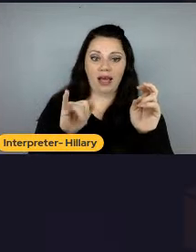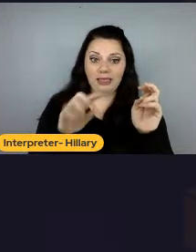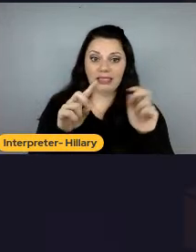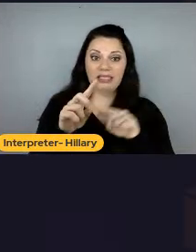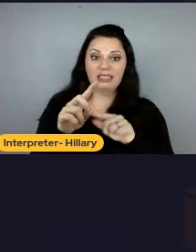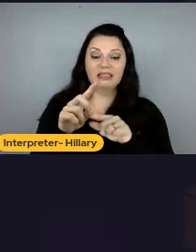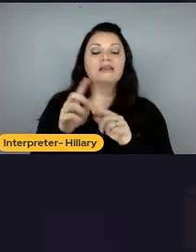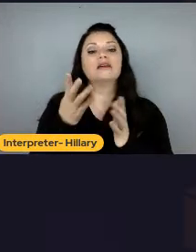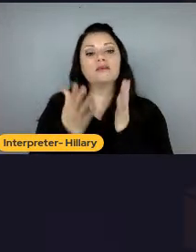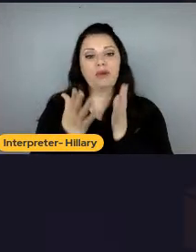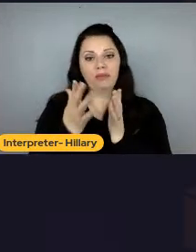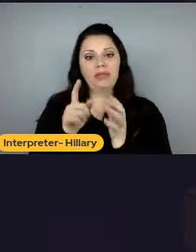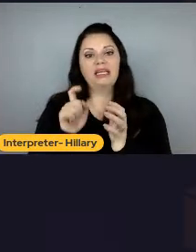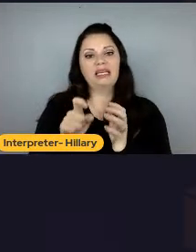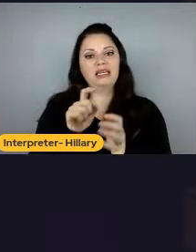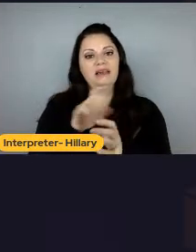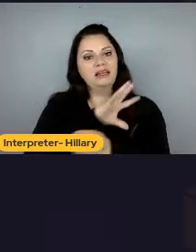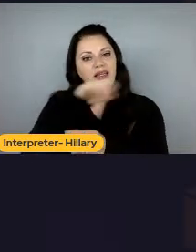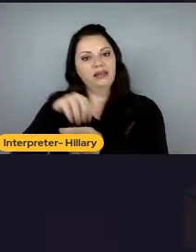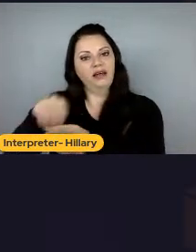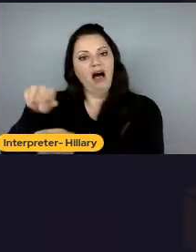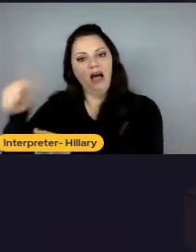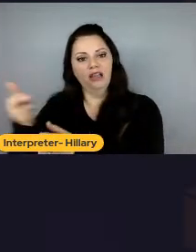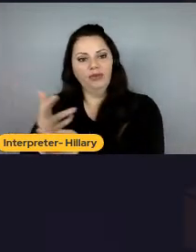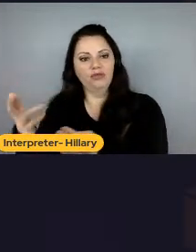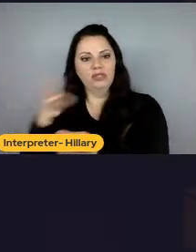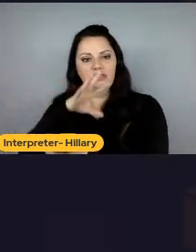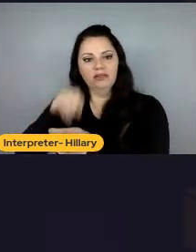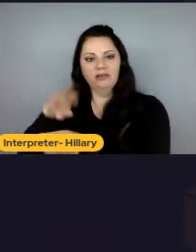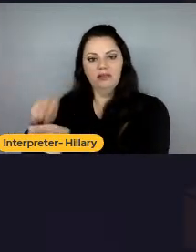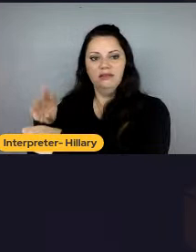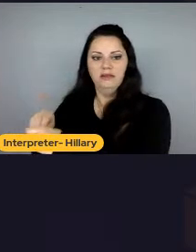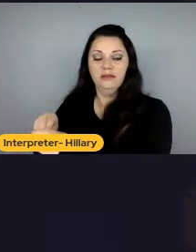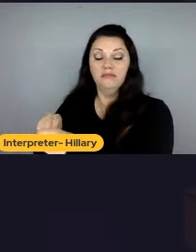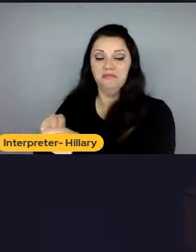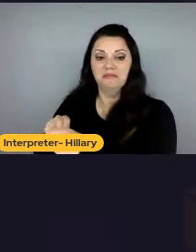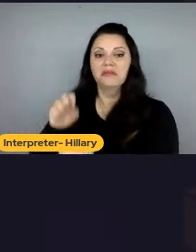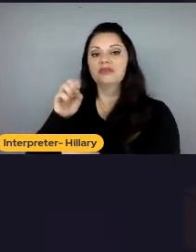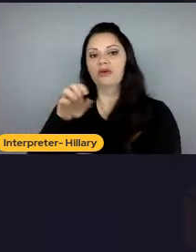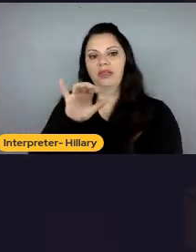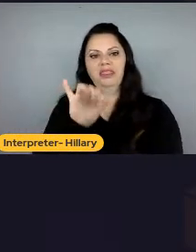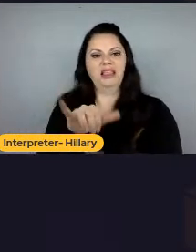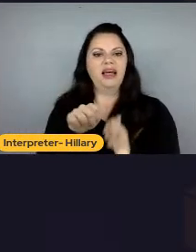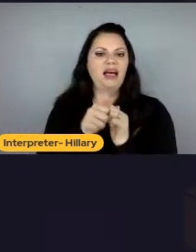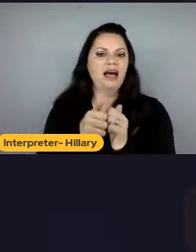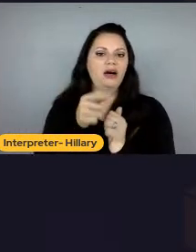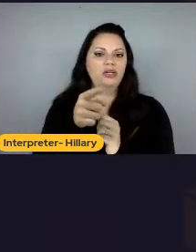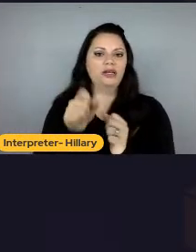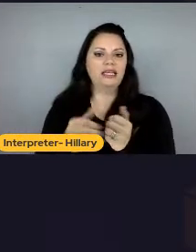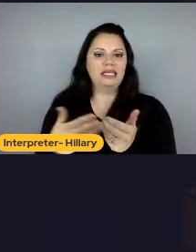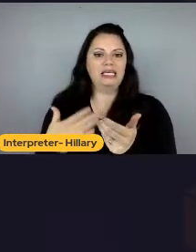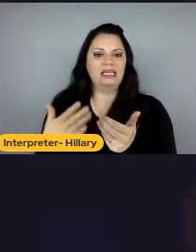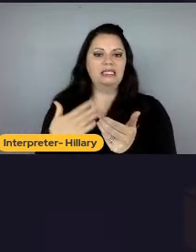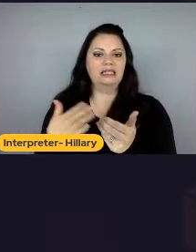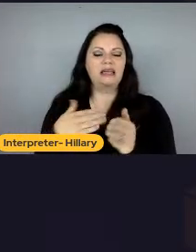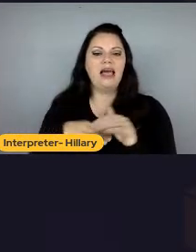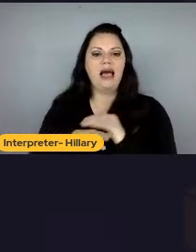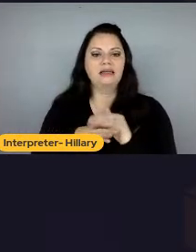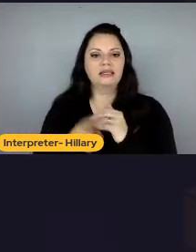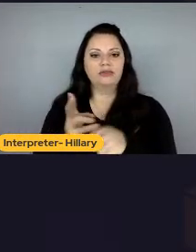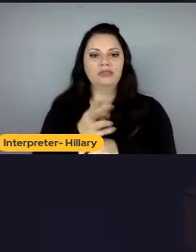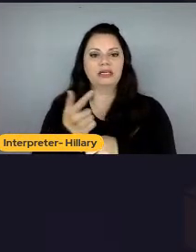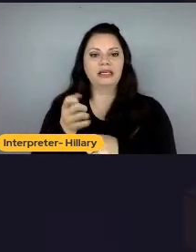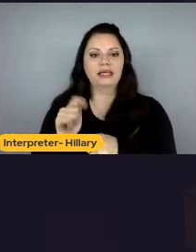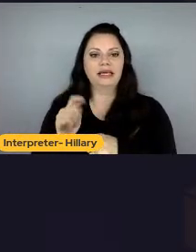that into other resources into your CDK app. And so that's how you can easily access it using the get